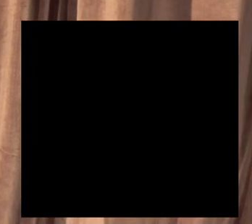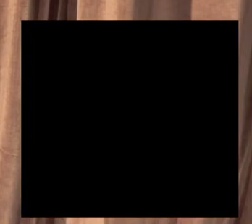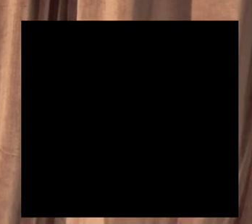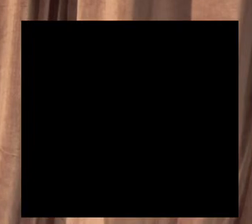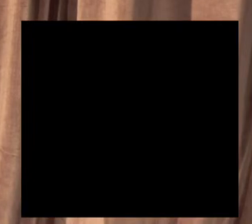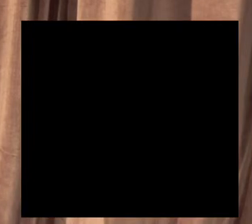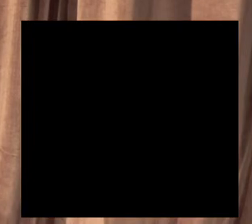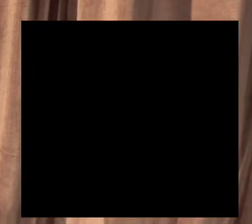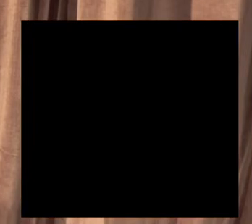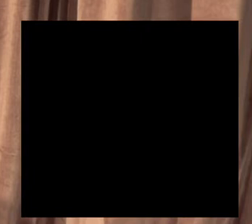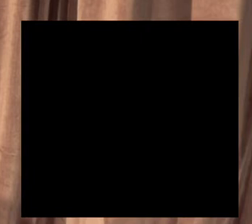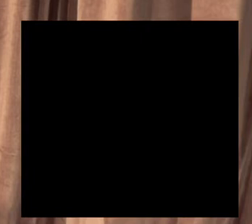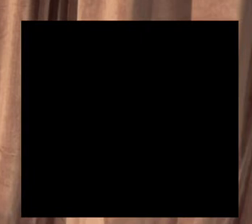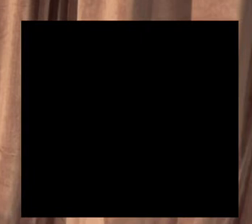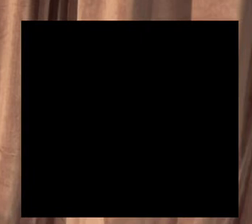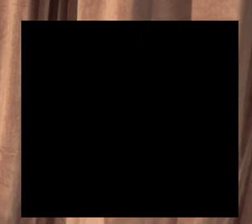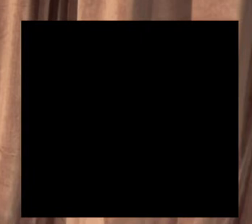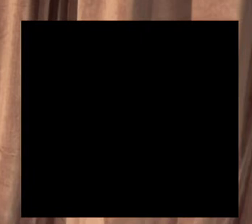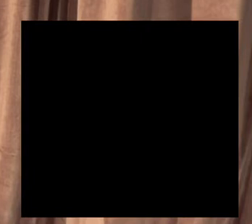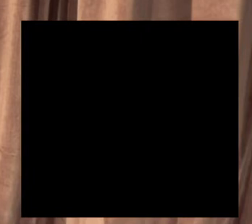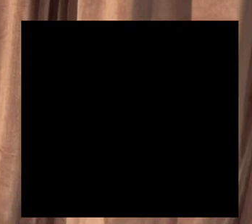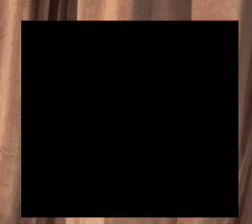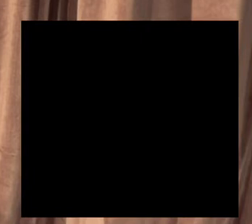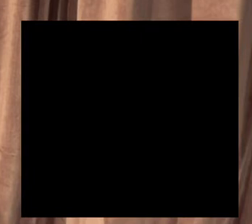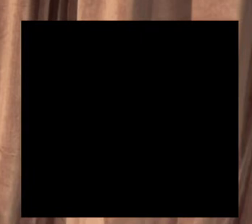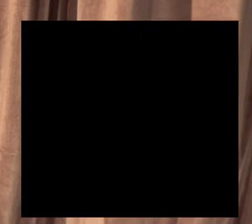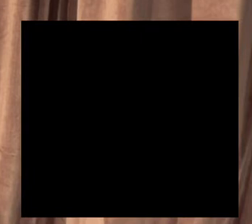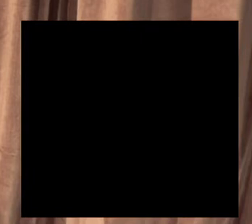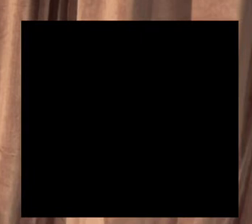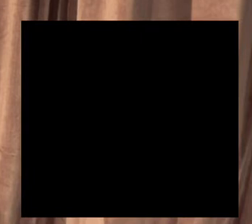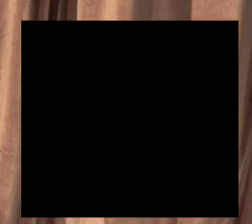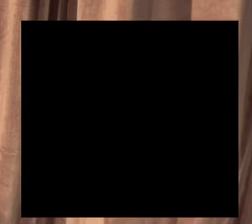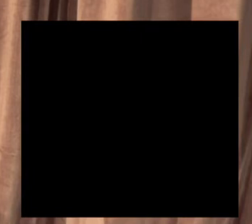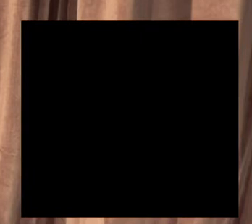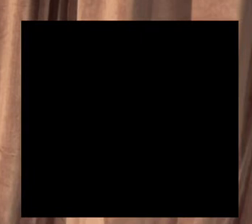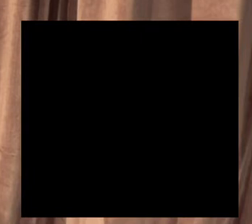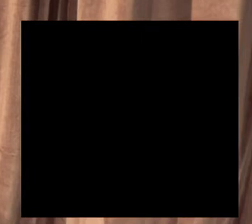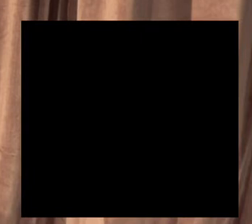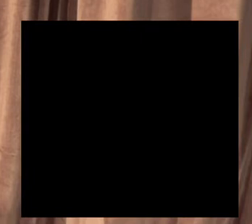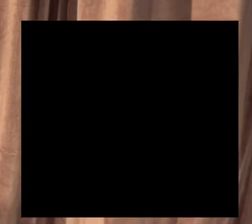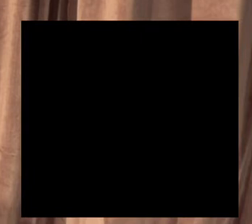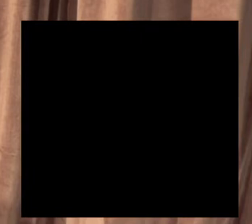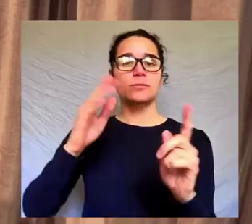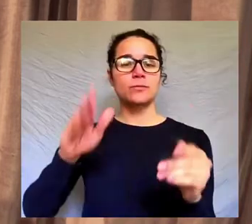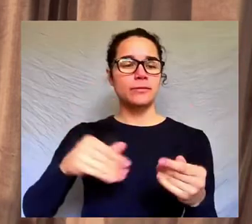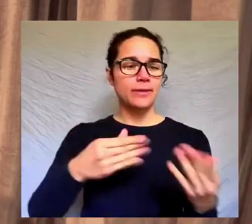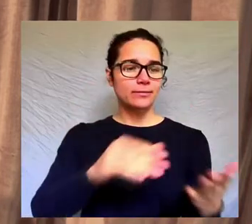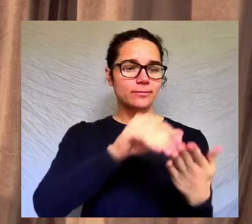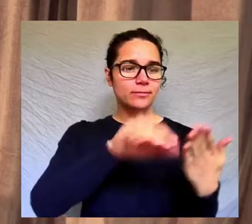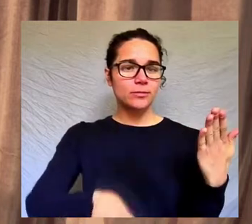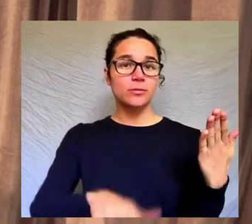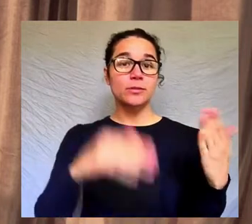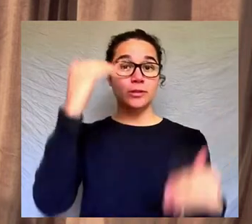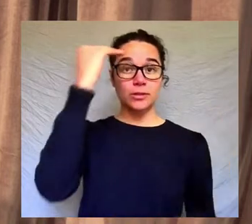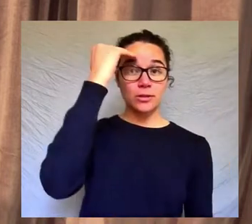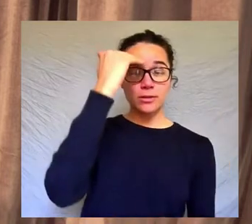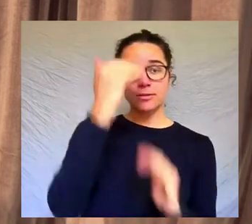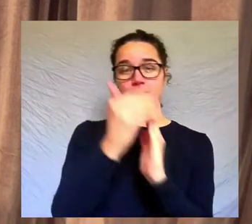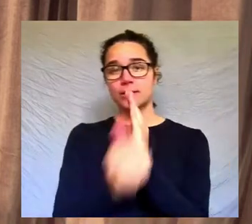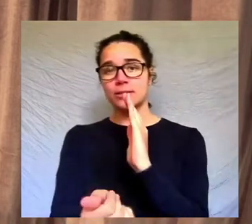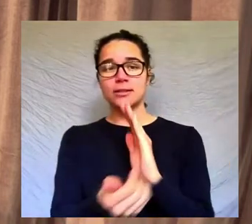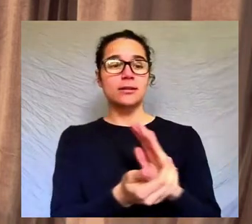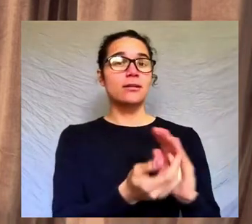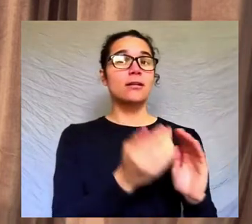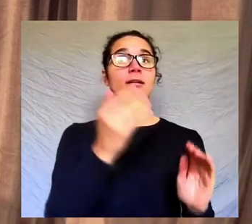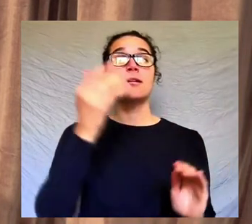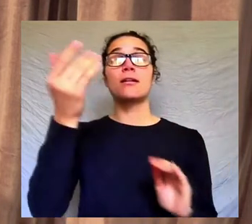One of the key elements of GW's academic mission is that we provide our students with the knowledge and skills to become experts in their